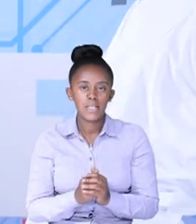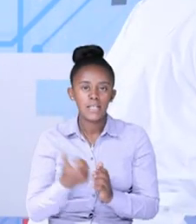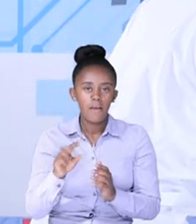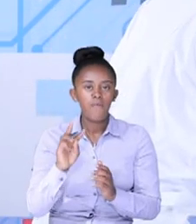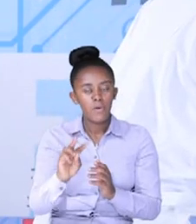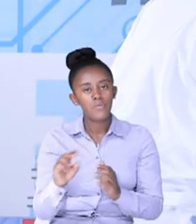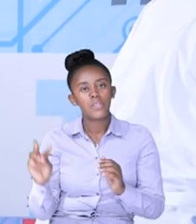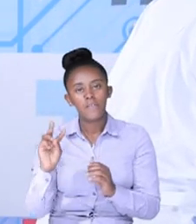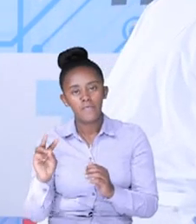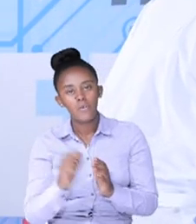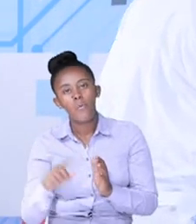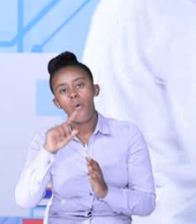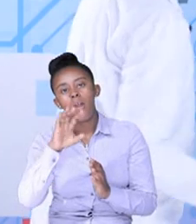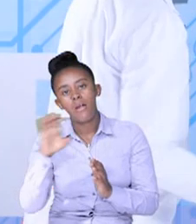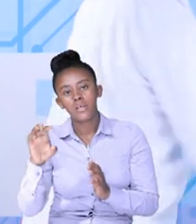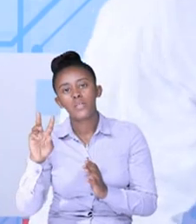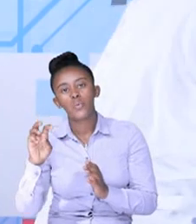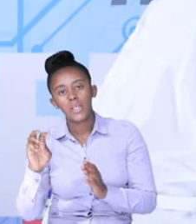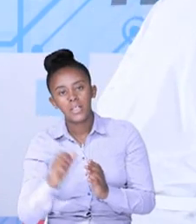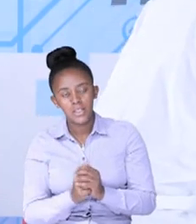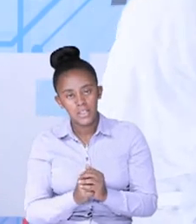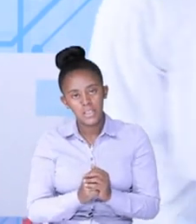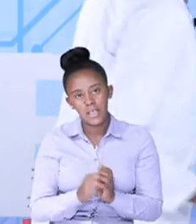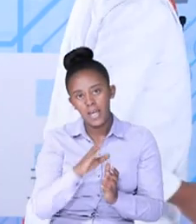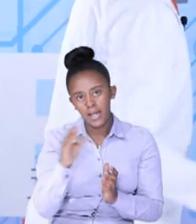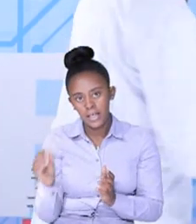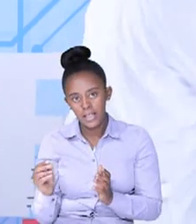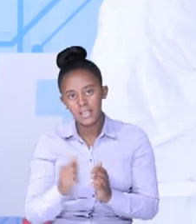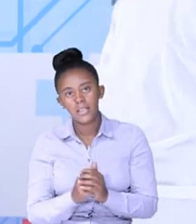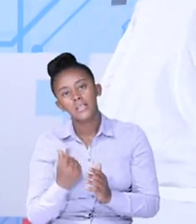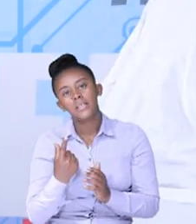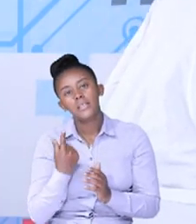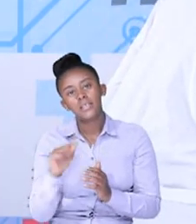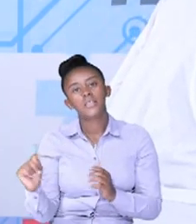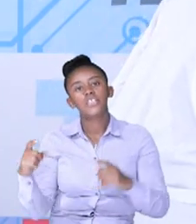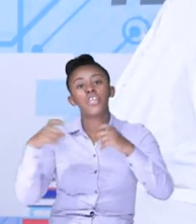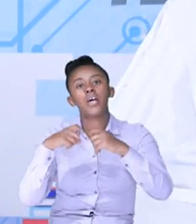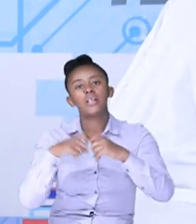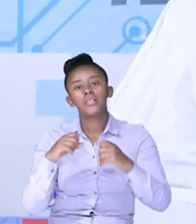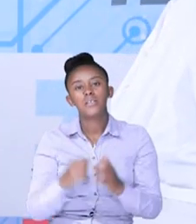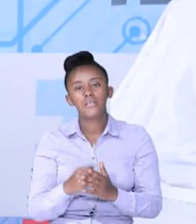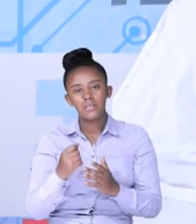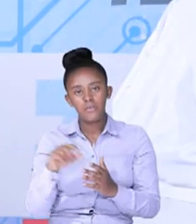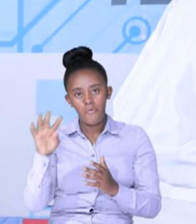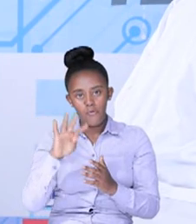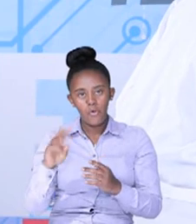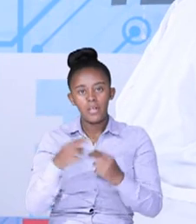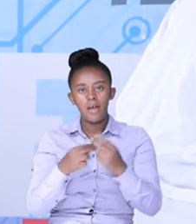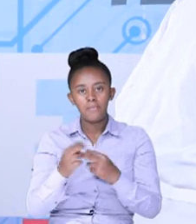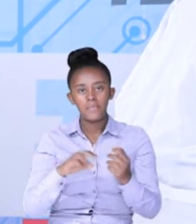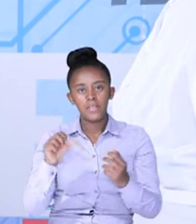is 120 and the charge is 4 times 10 to the power